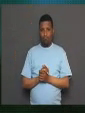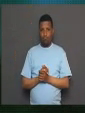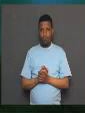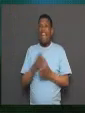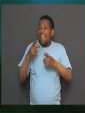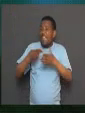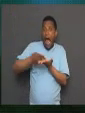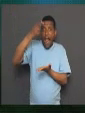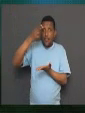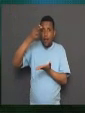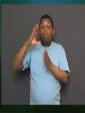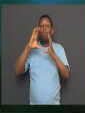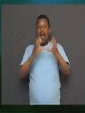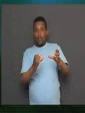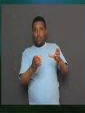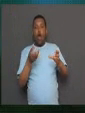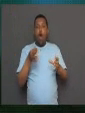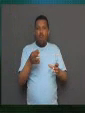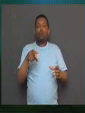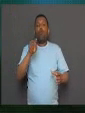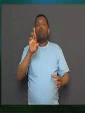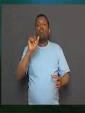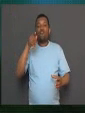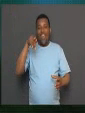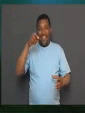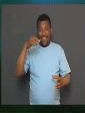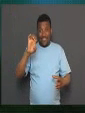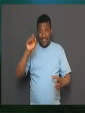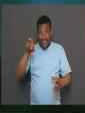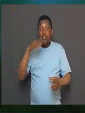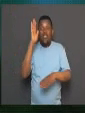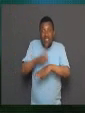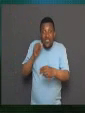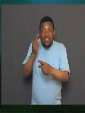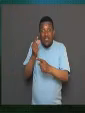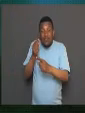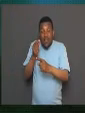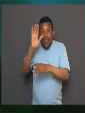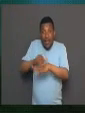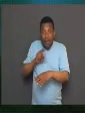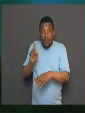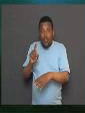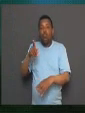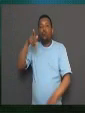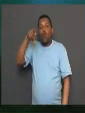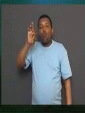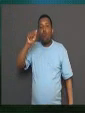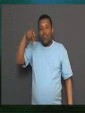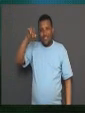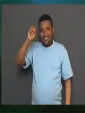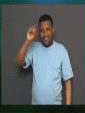The highest part of the troposphere is called the tropopause.